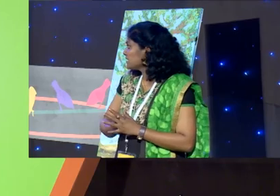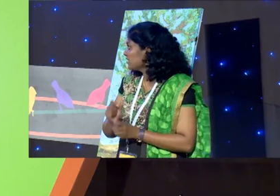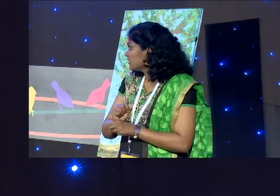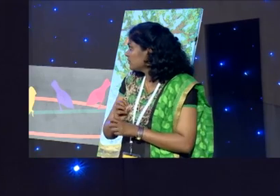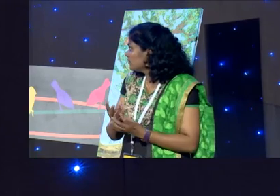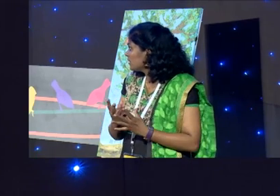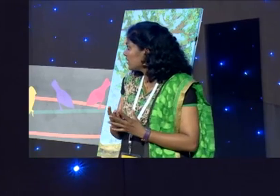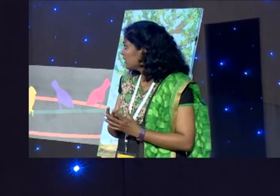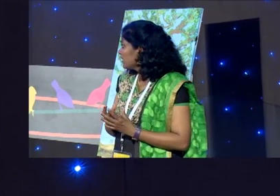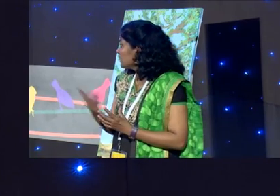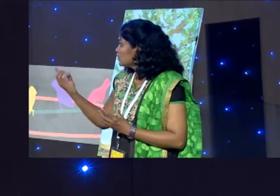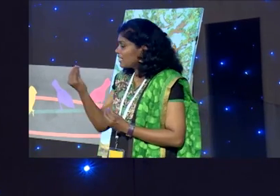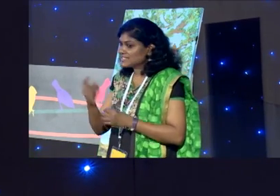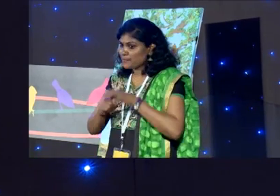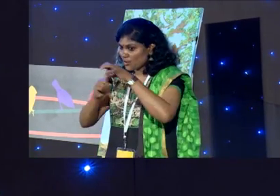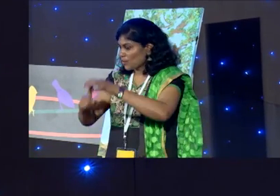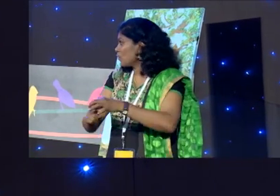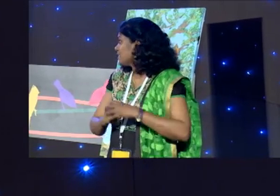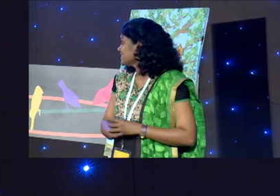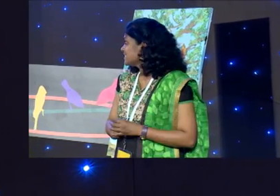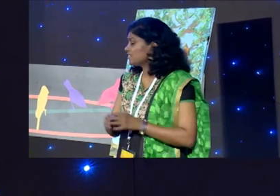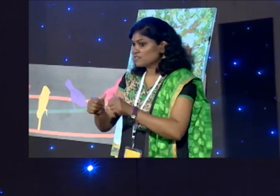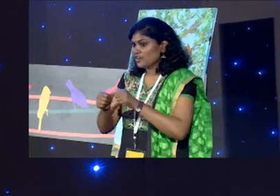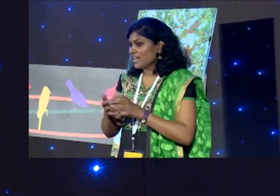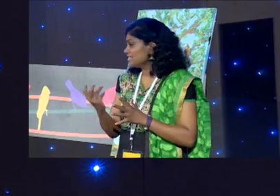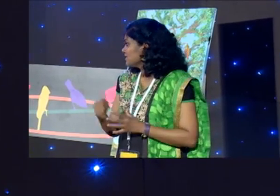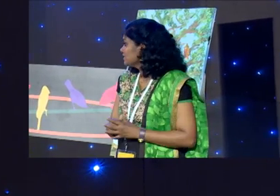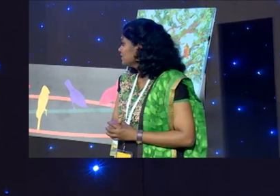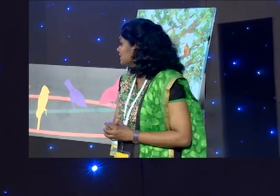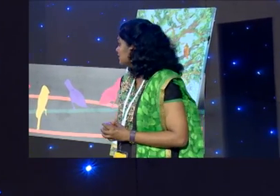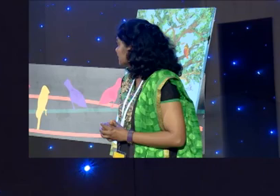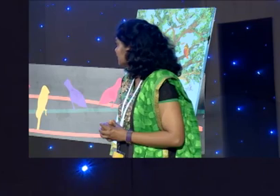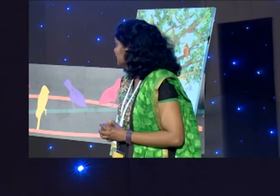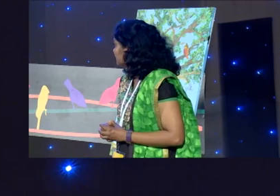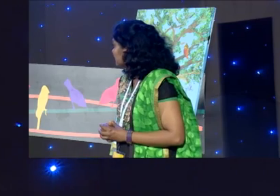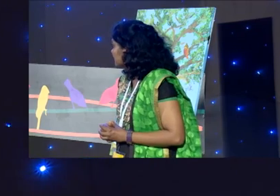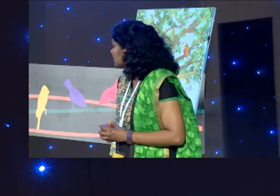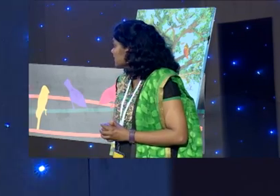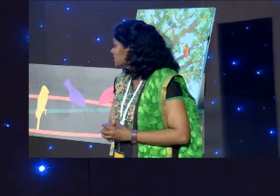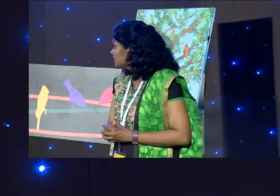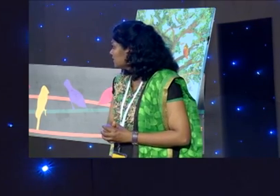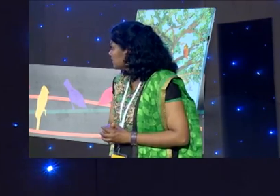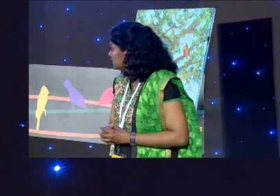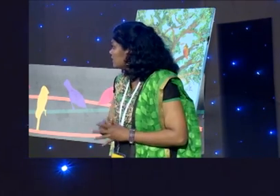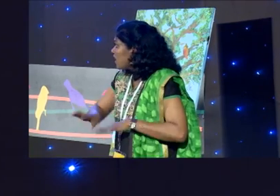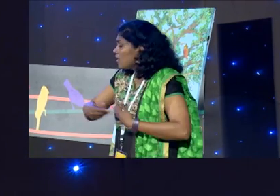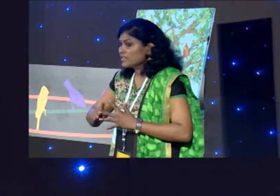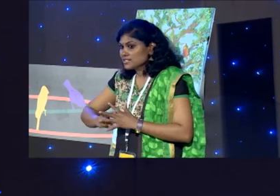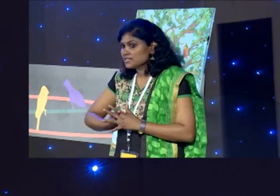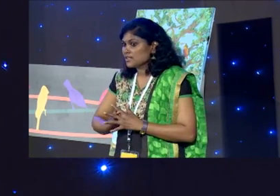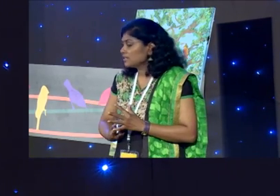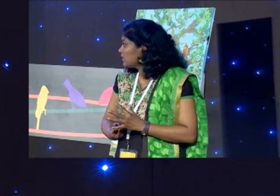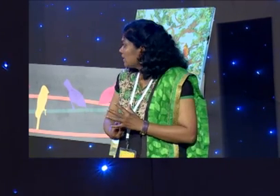to these questions. So I traveled to a lot of different jungles and trying to educate myself and